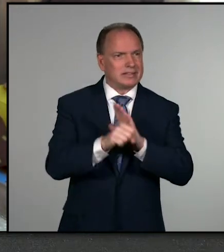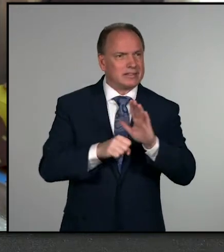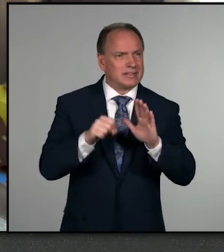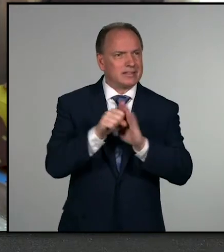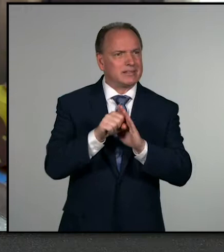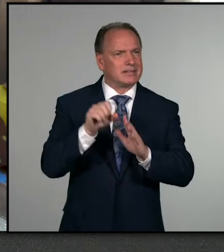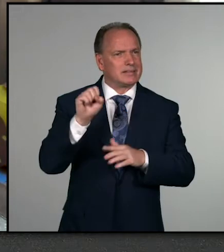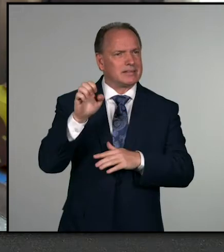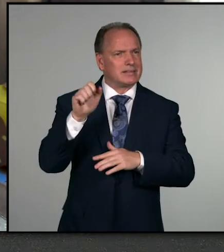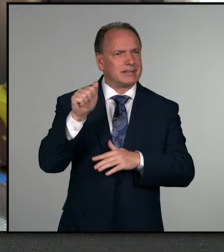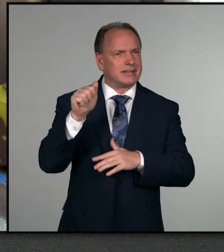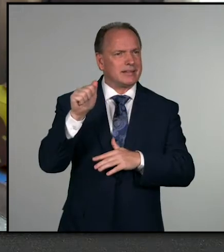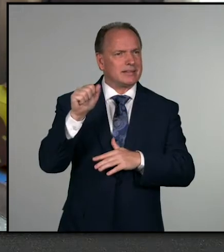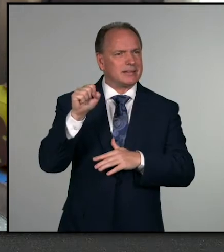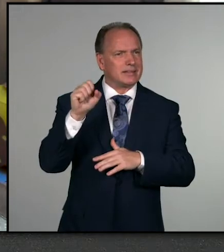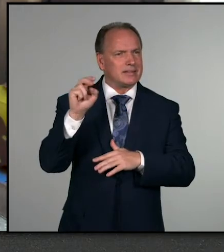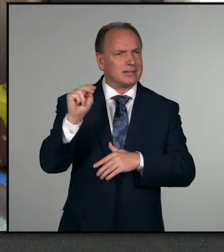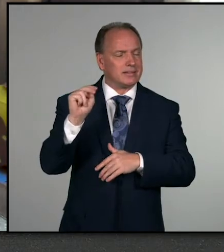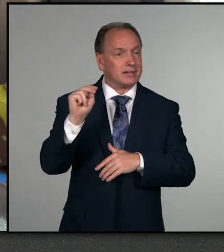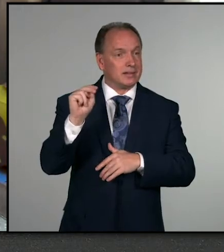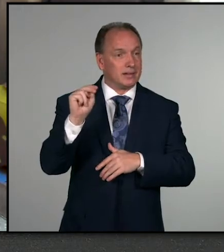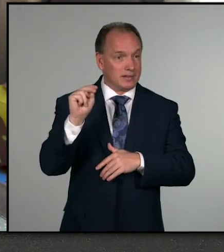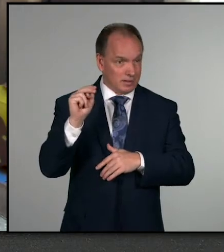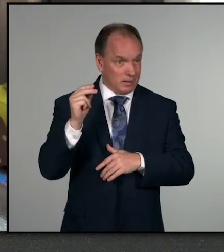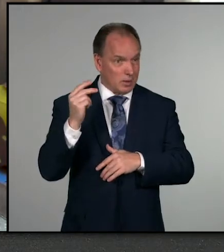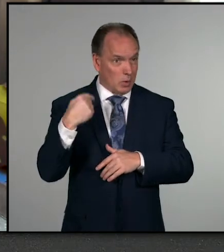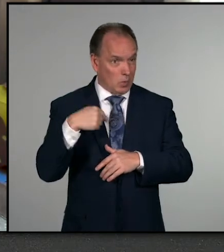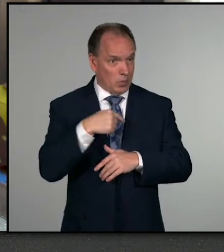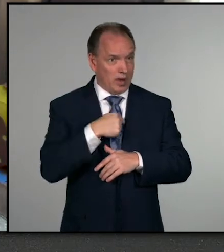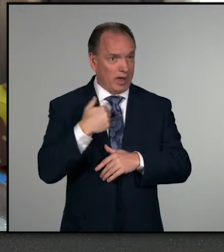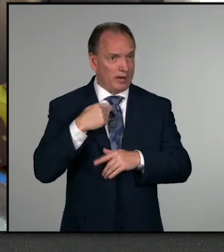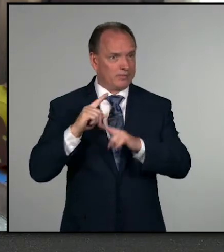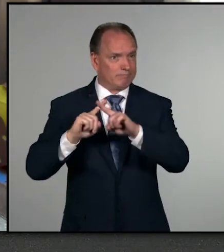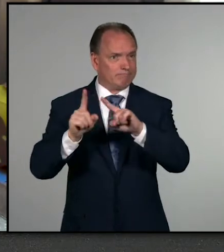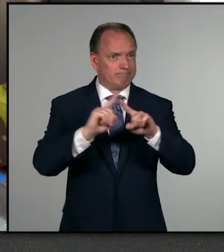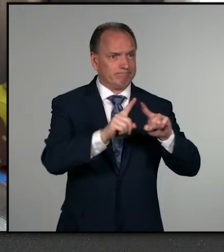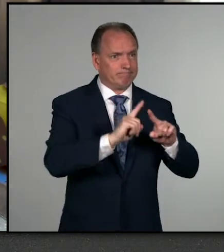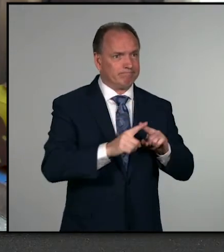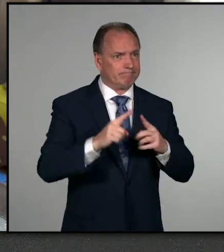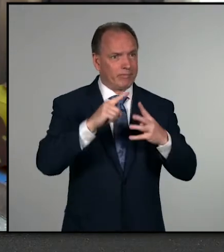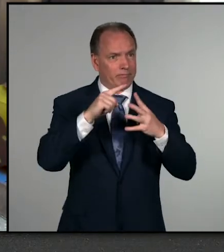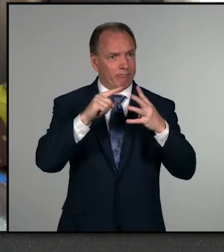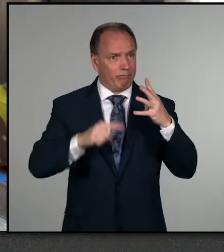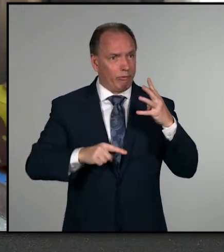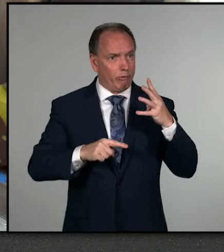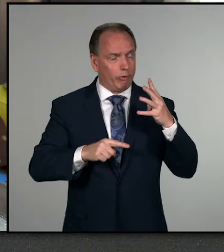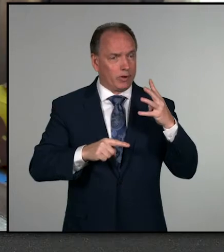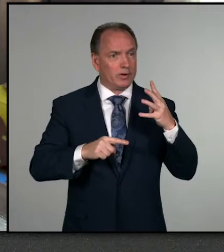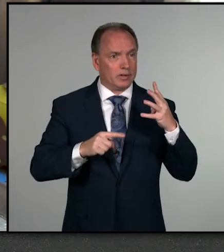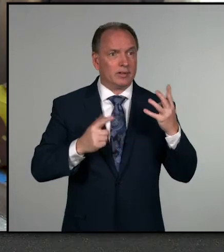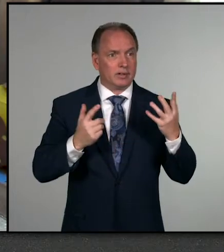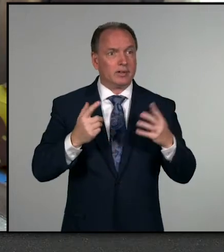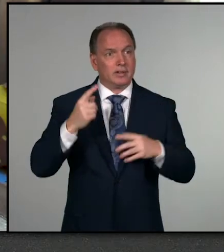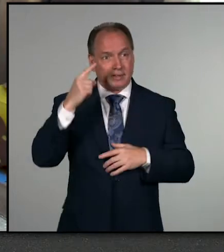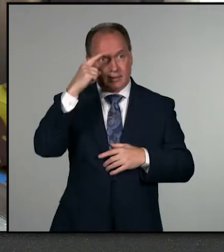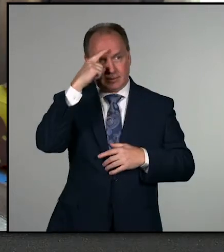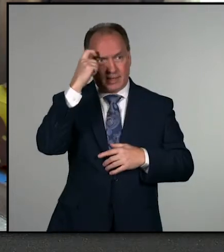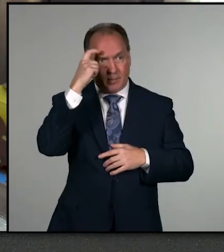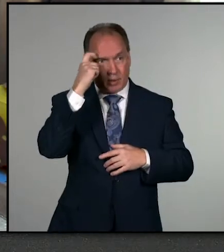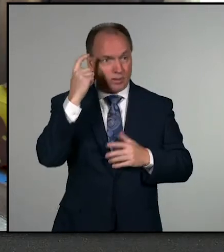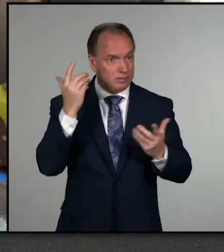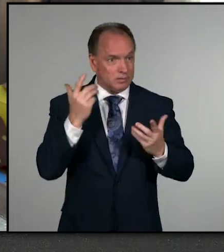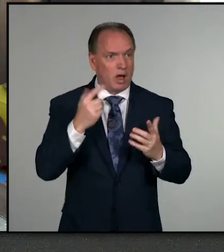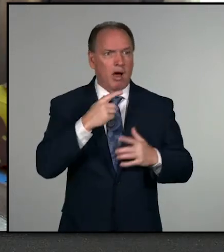And one of the seasons that we have in our temperate area that we live in is summer. Summer's a really hot